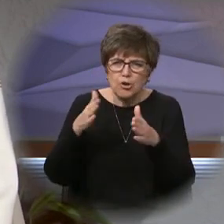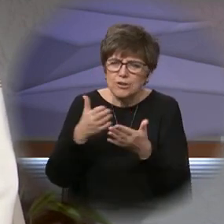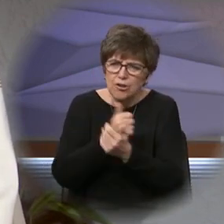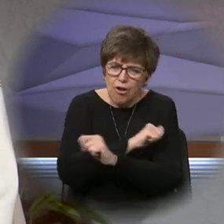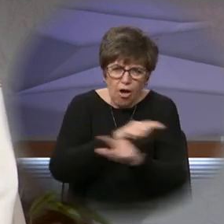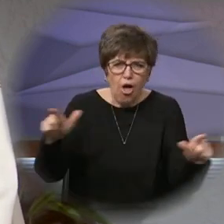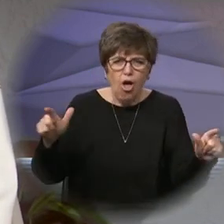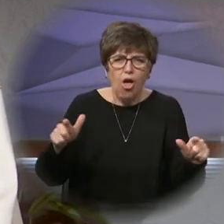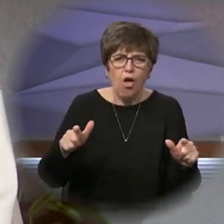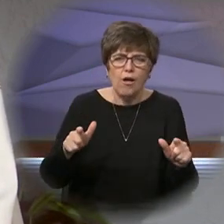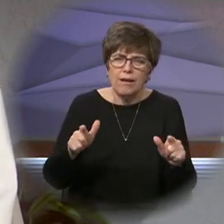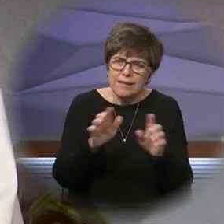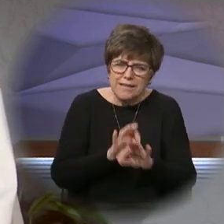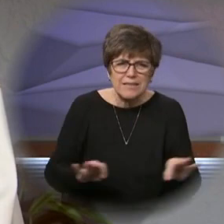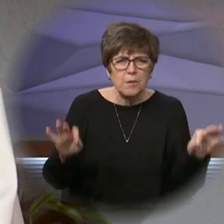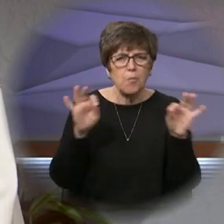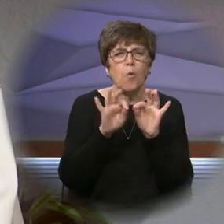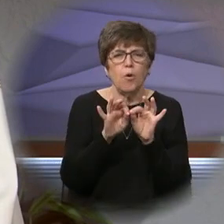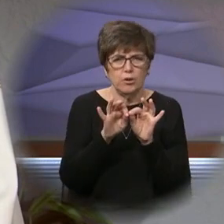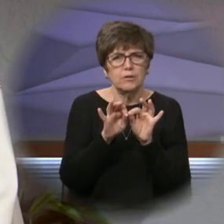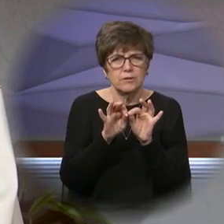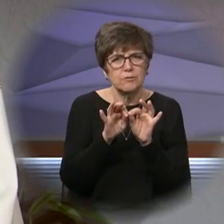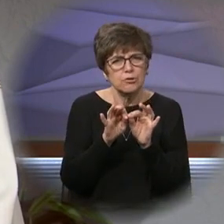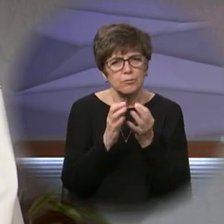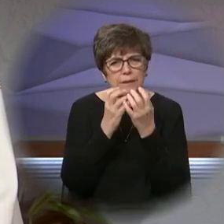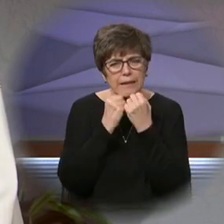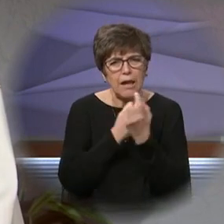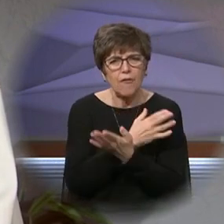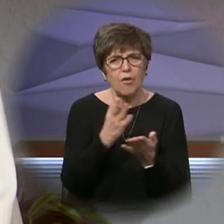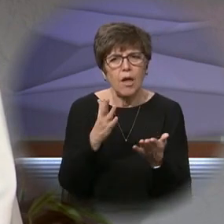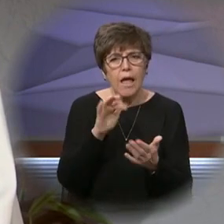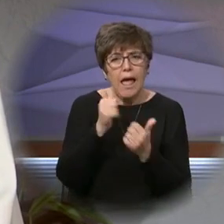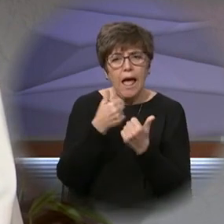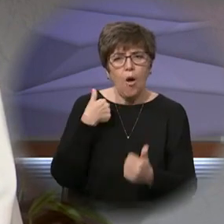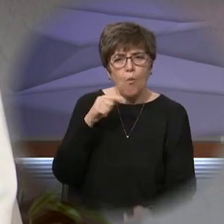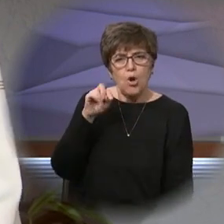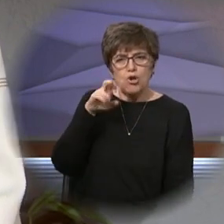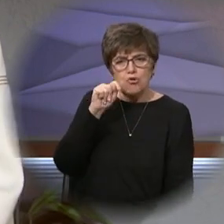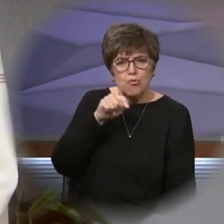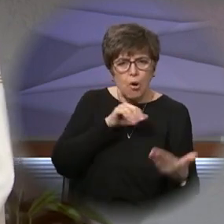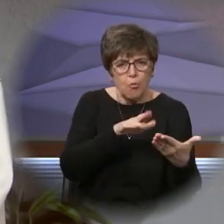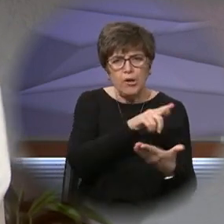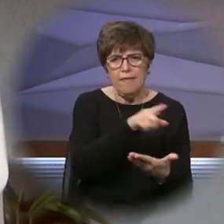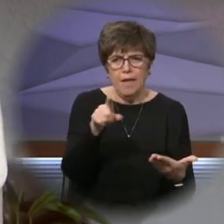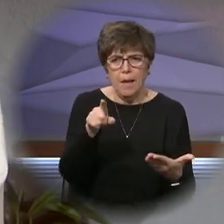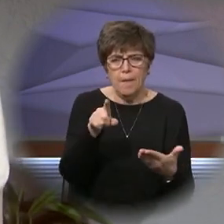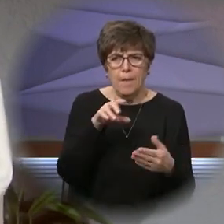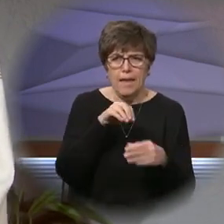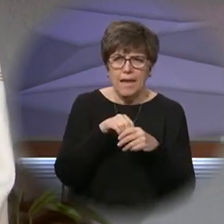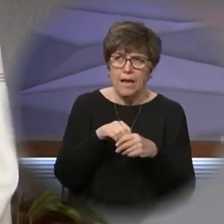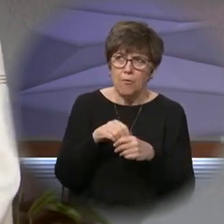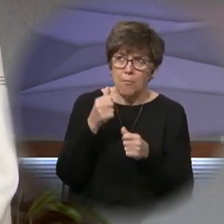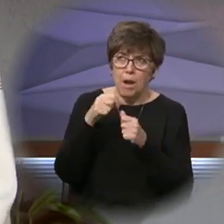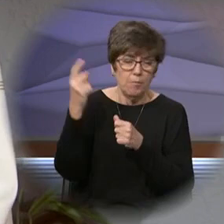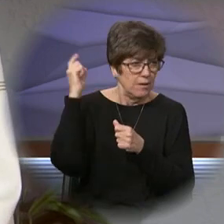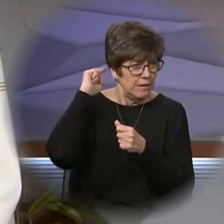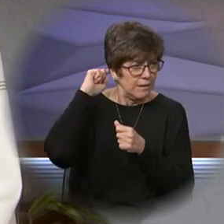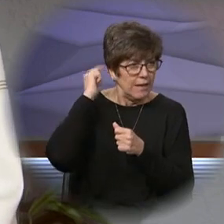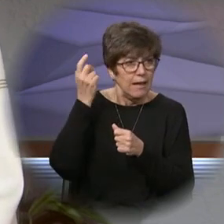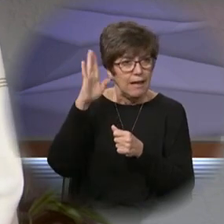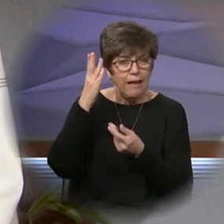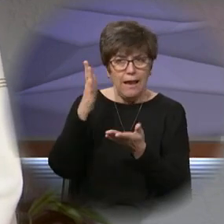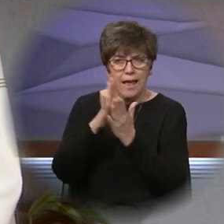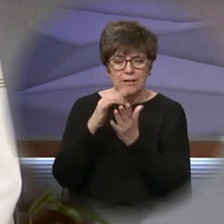is so important, and how we treat them and all the goodness that the Lord not only calls us